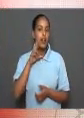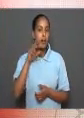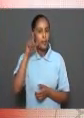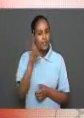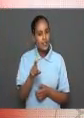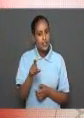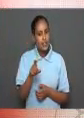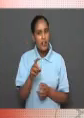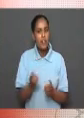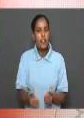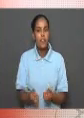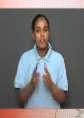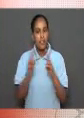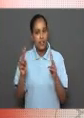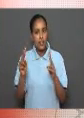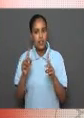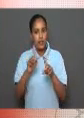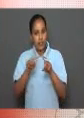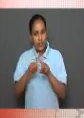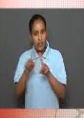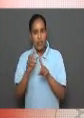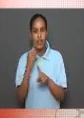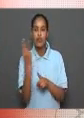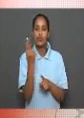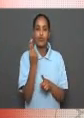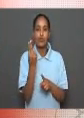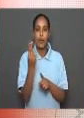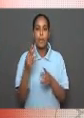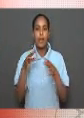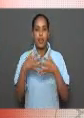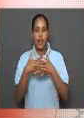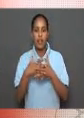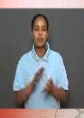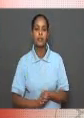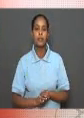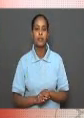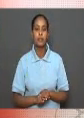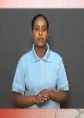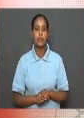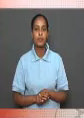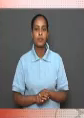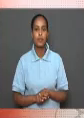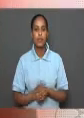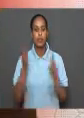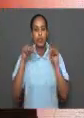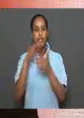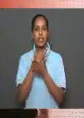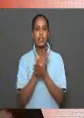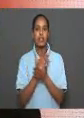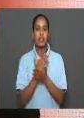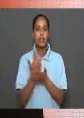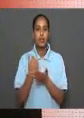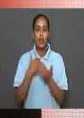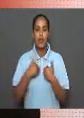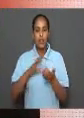Synthetic rubber must be a very versatile and useful material. In